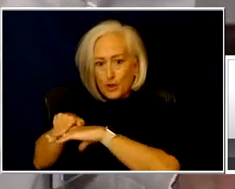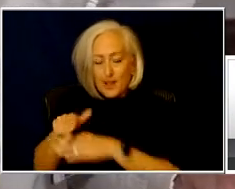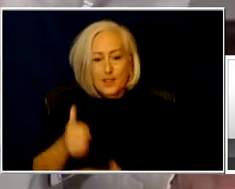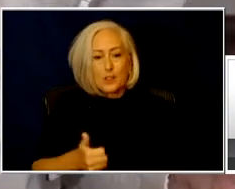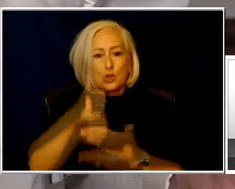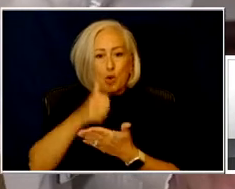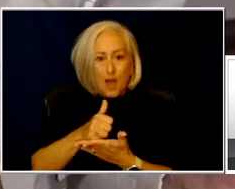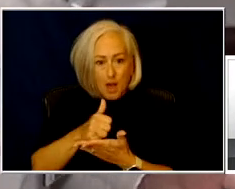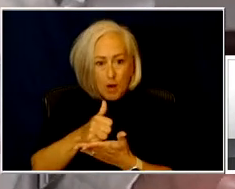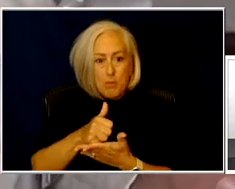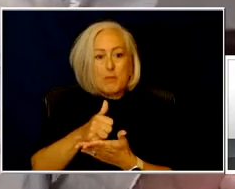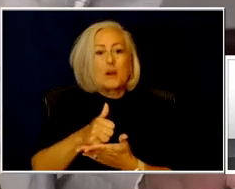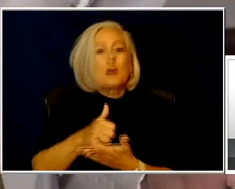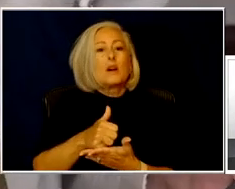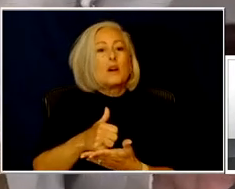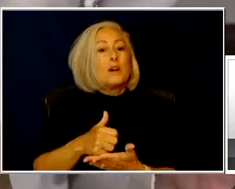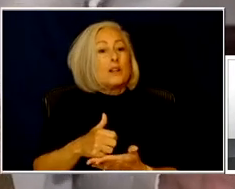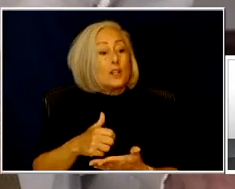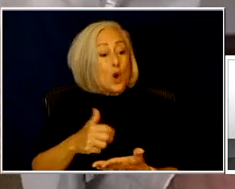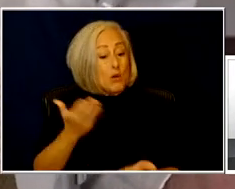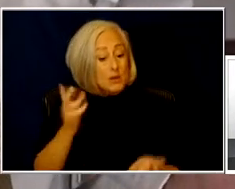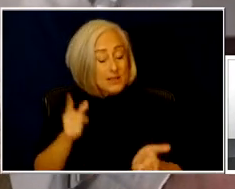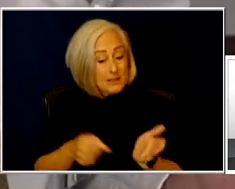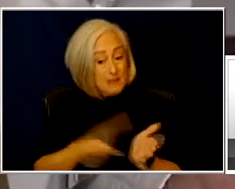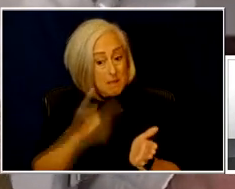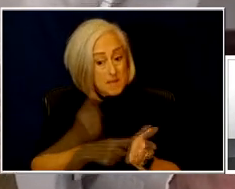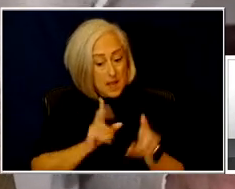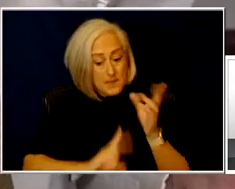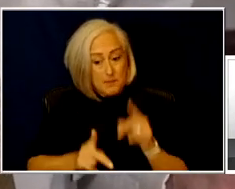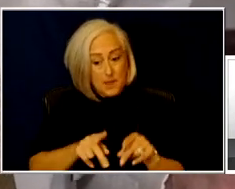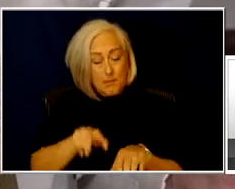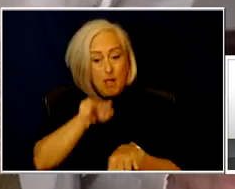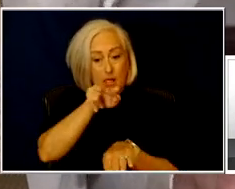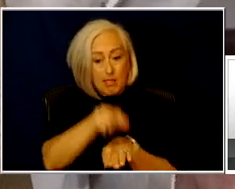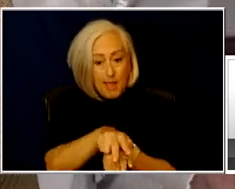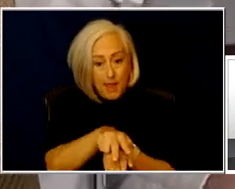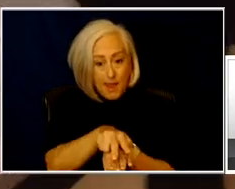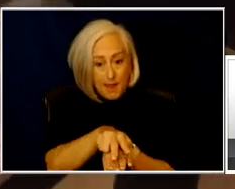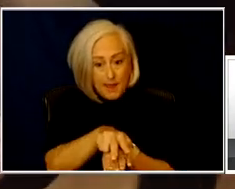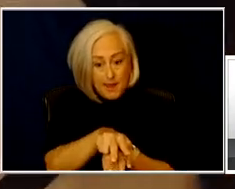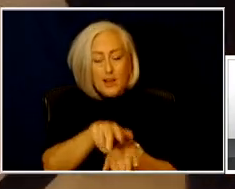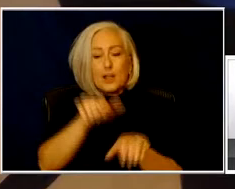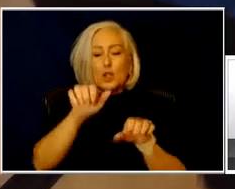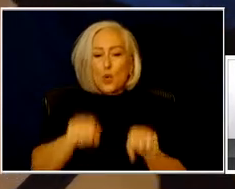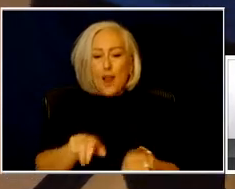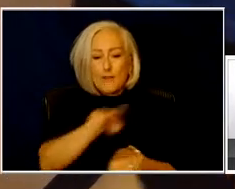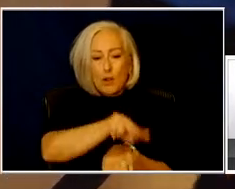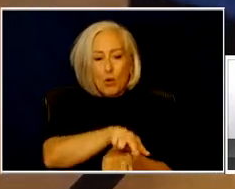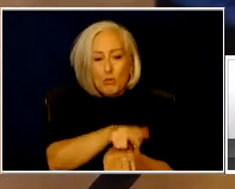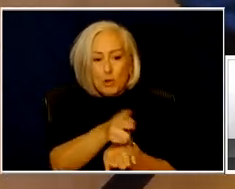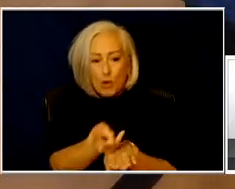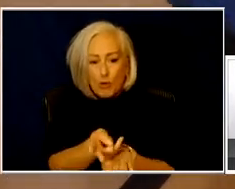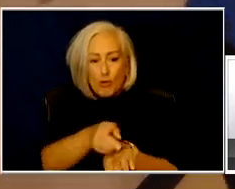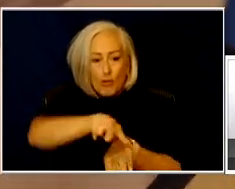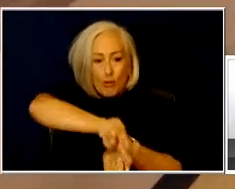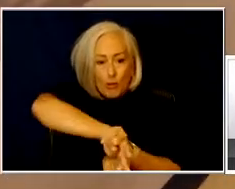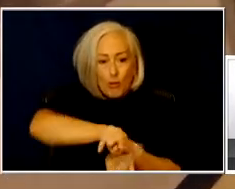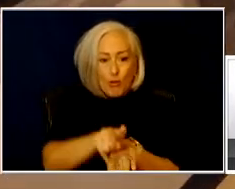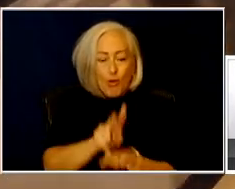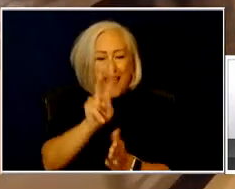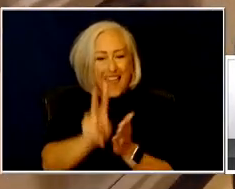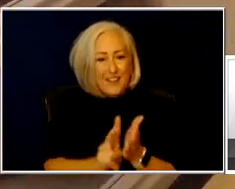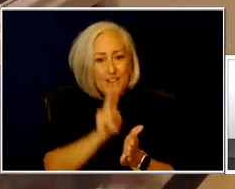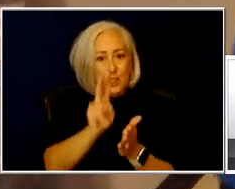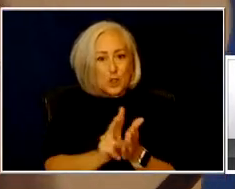hours can be hard on our backs sometimes um so having that extra help has been amazing well dozens of employees from